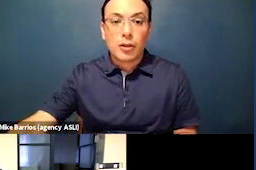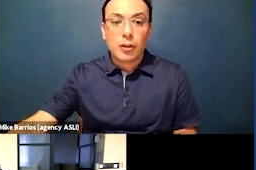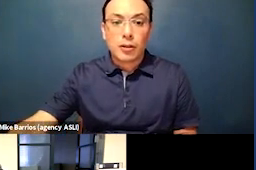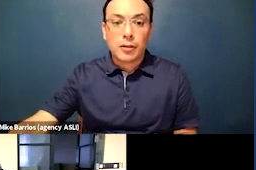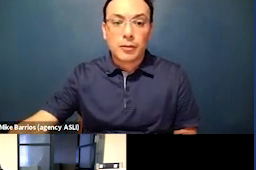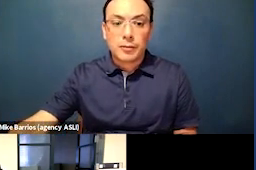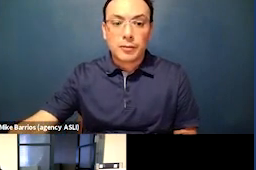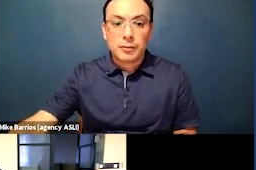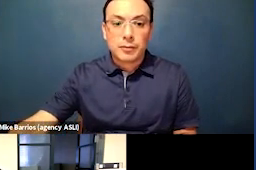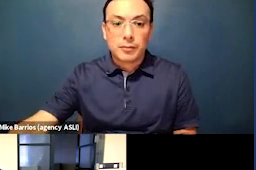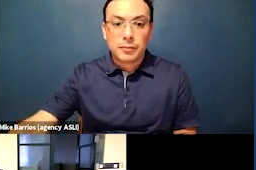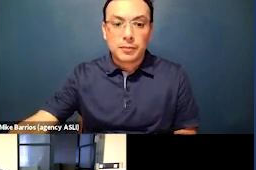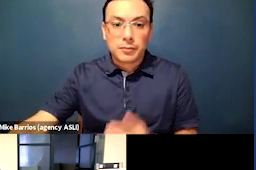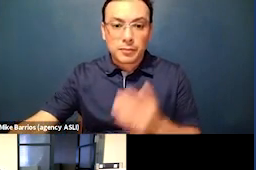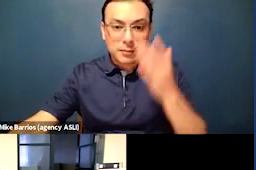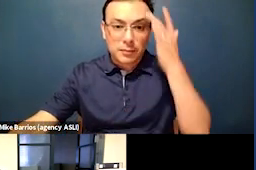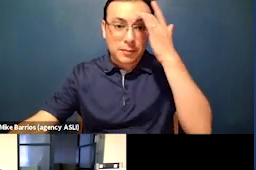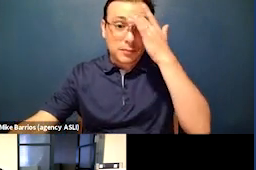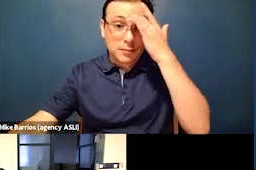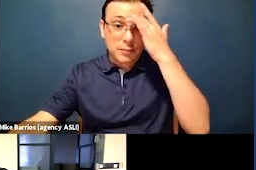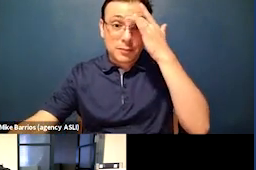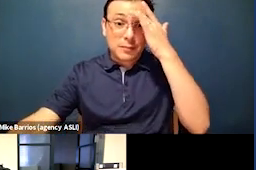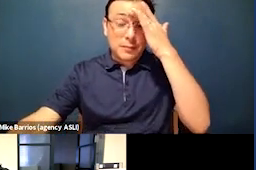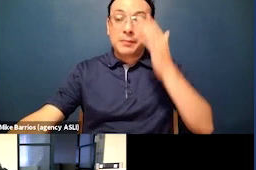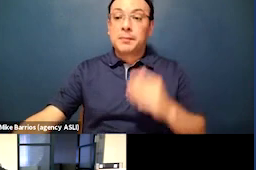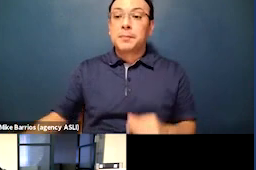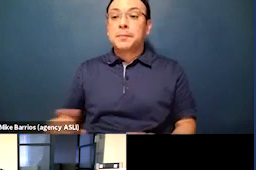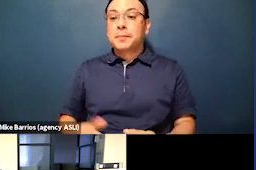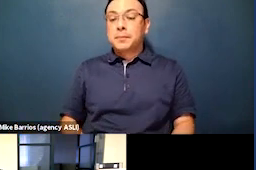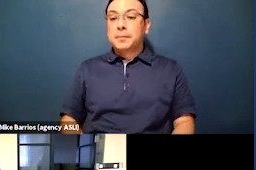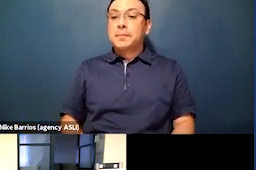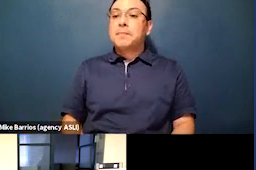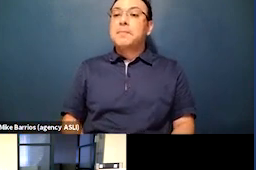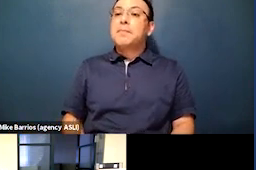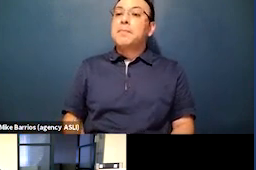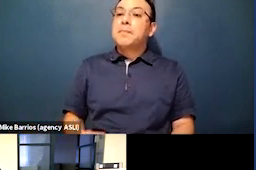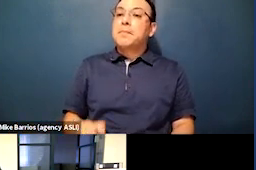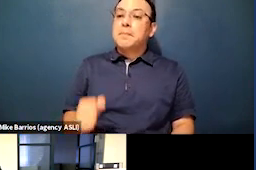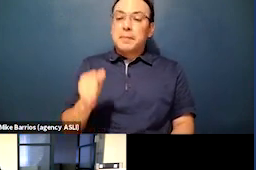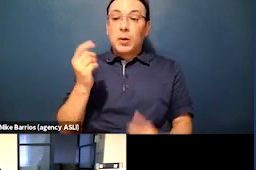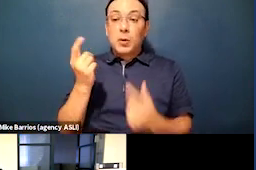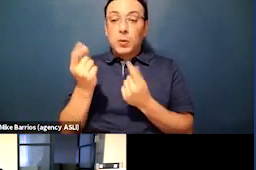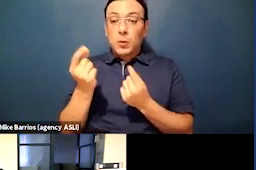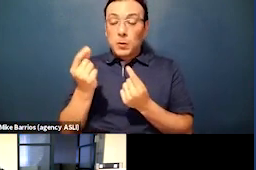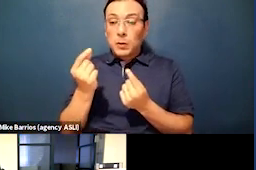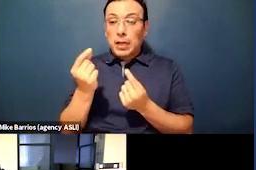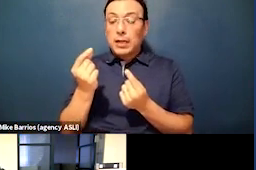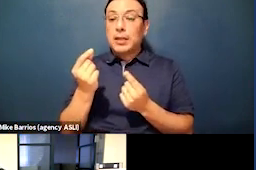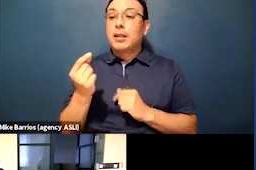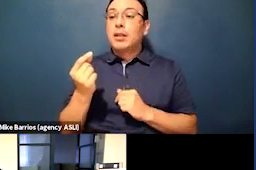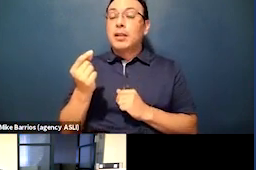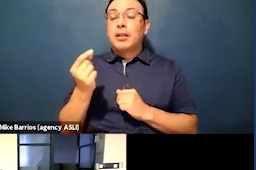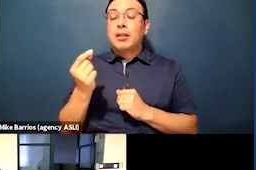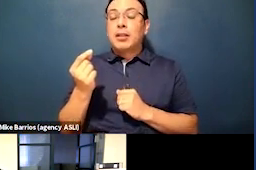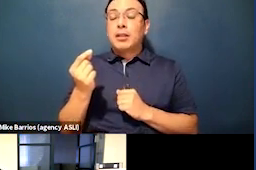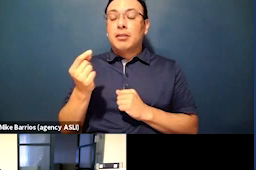being an urban center, kind of deal more so with the rental side of things. So, yeah,